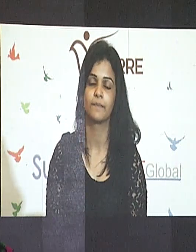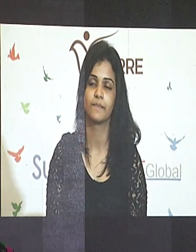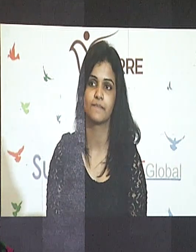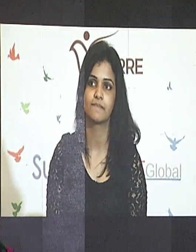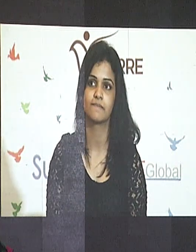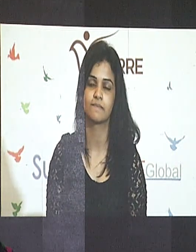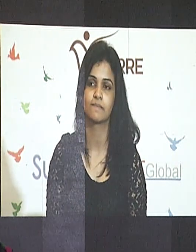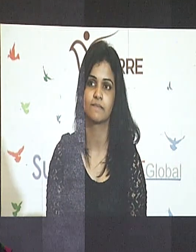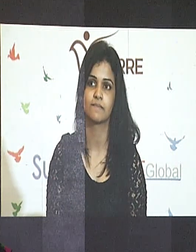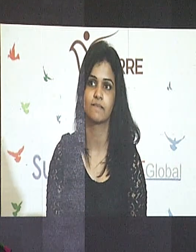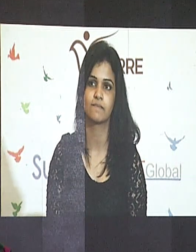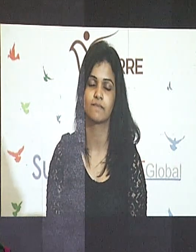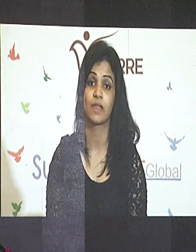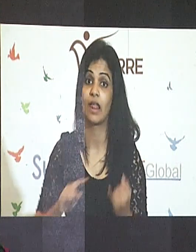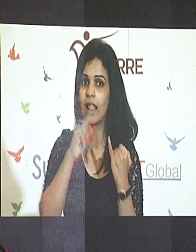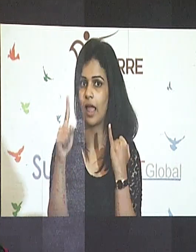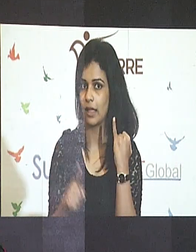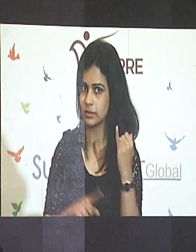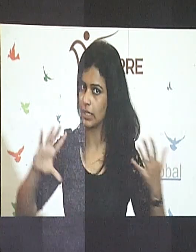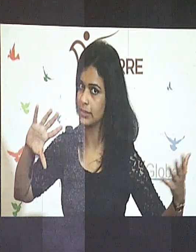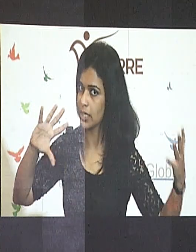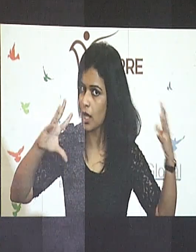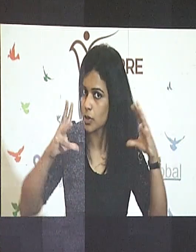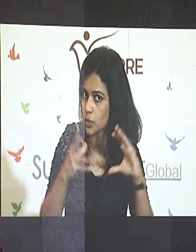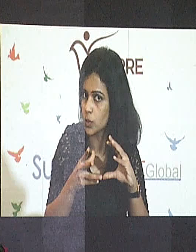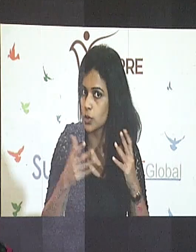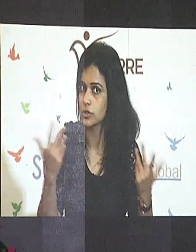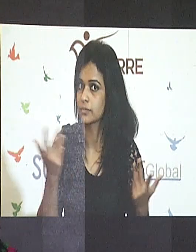Okay. I come to the conclusion. Actually,